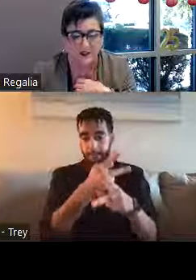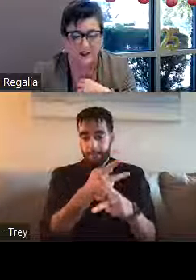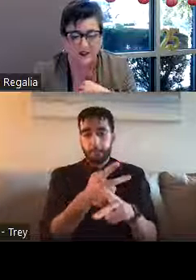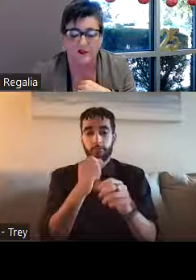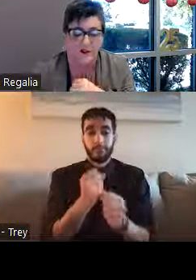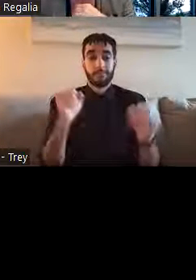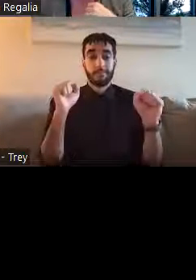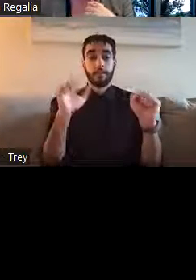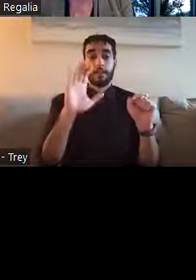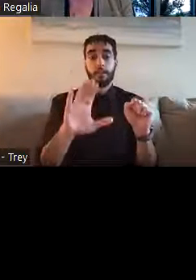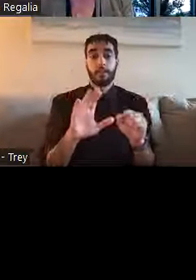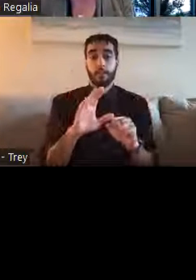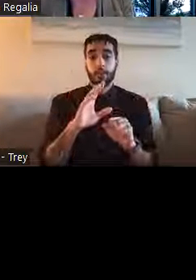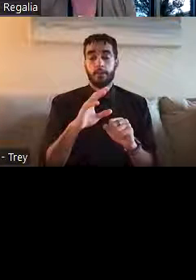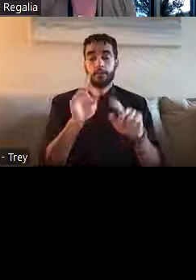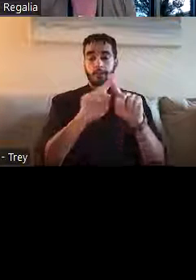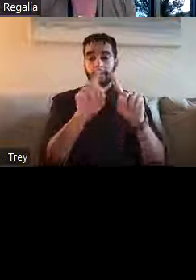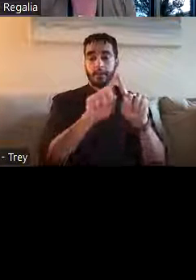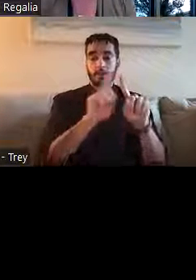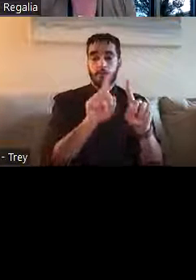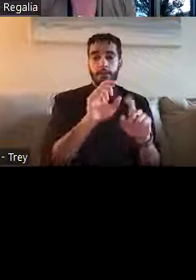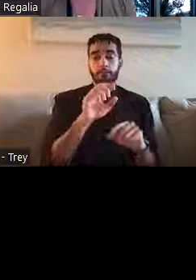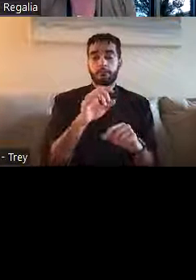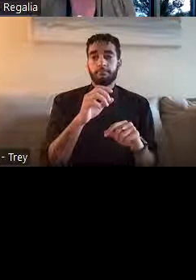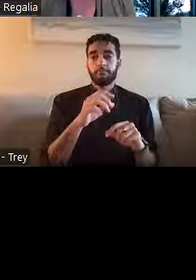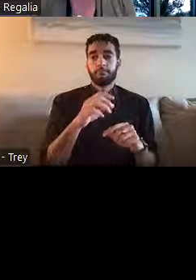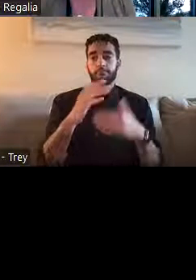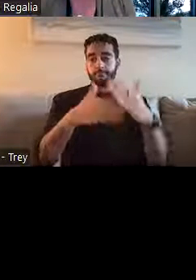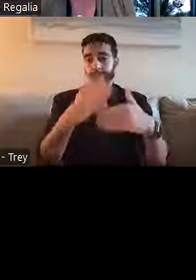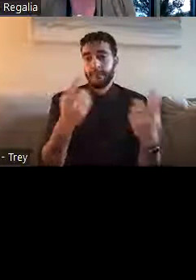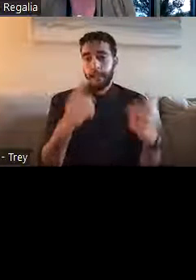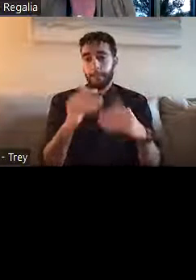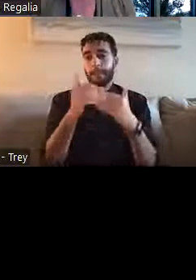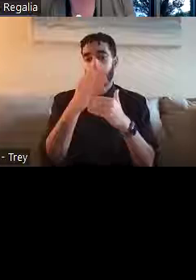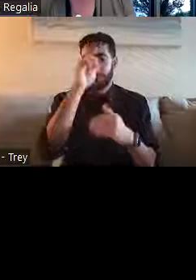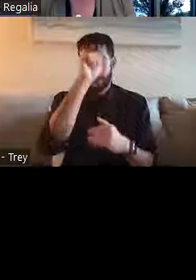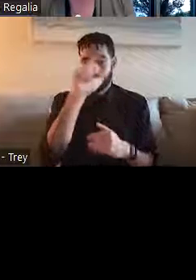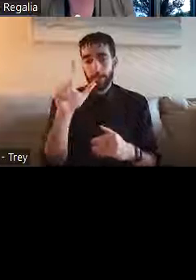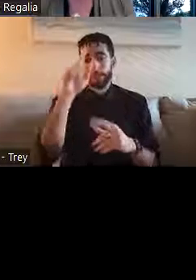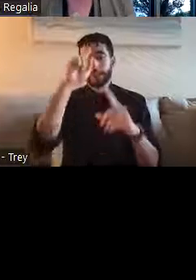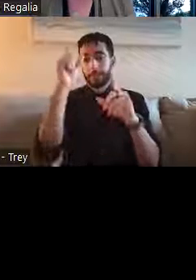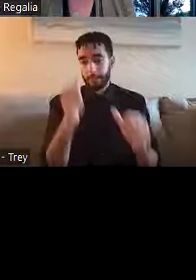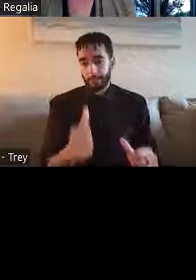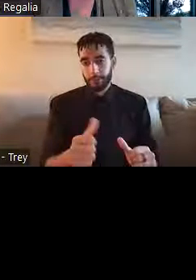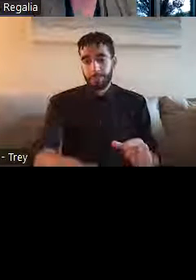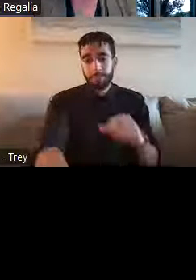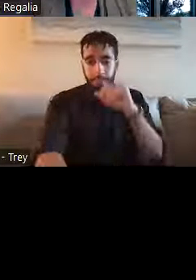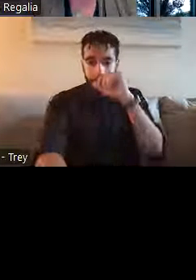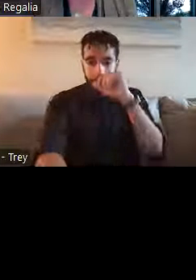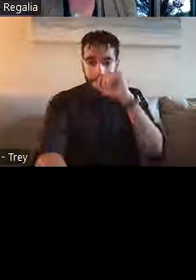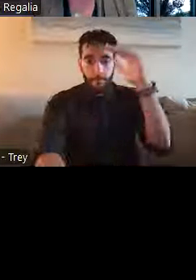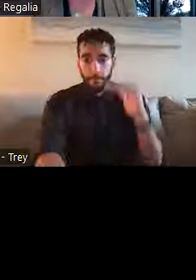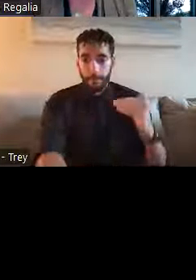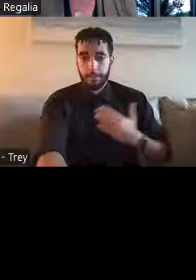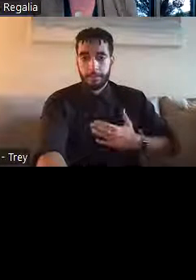behavioral and psychological symptoms of dementia. And then we refer and coordinate with other services in our community. Next slide.